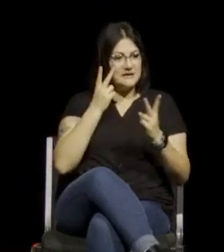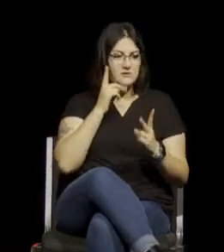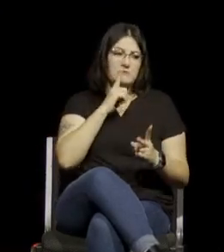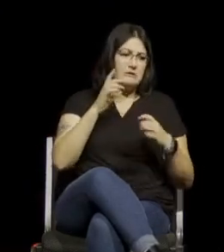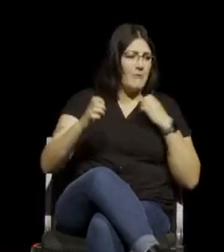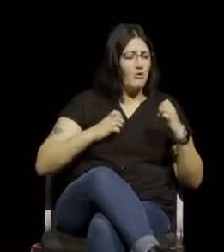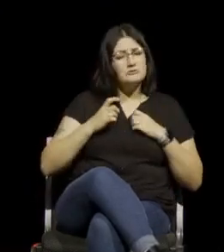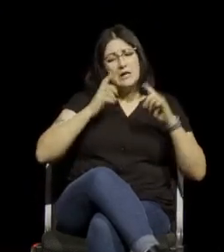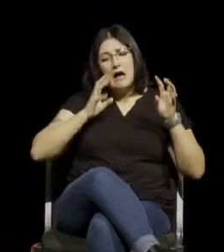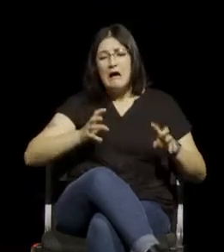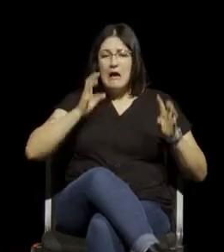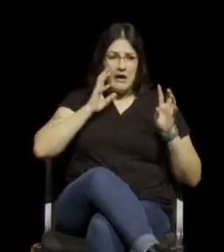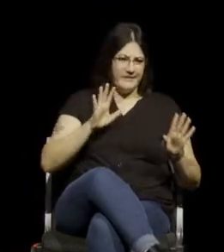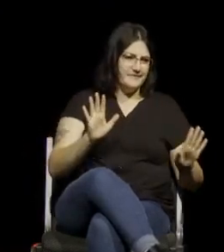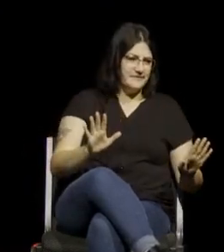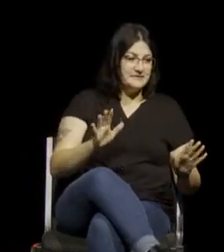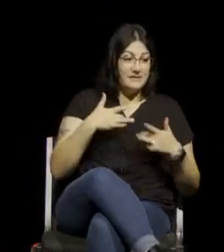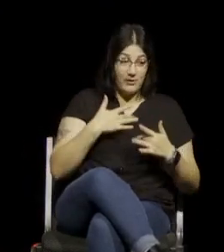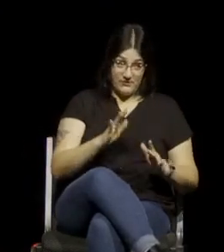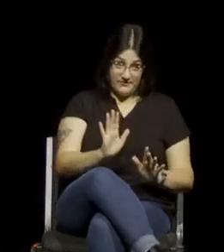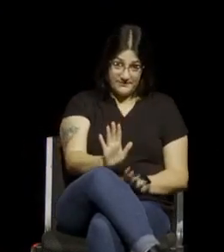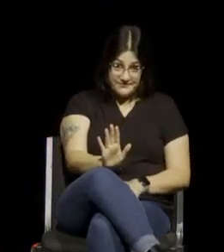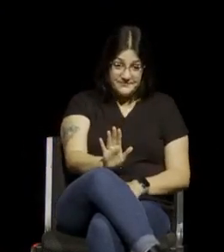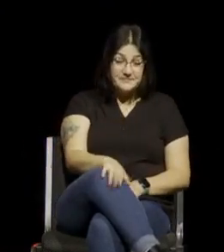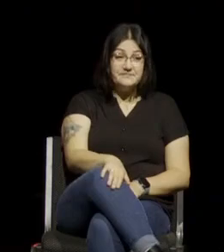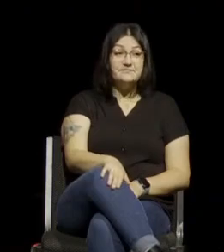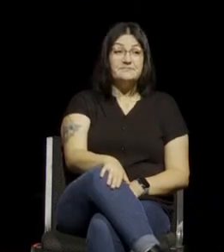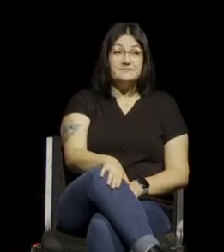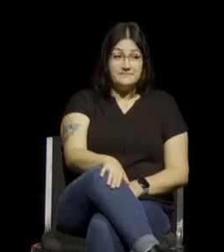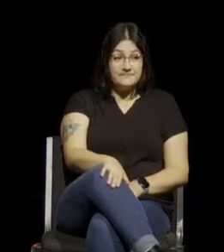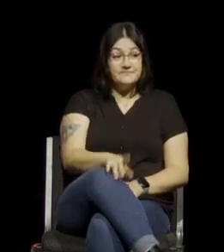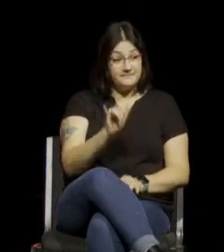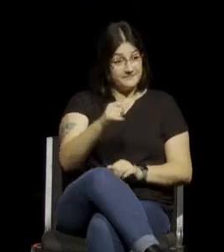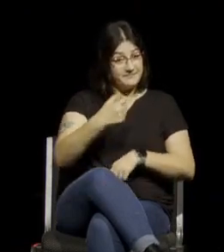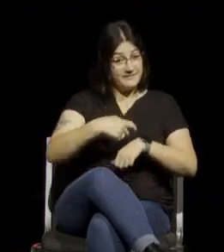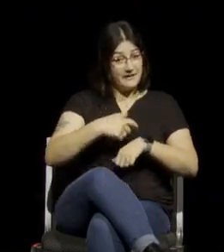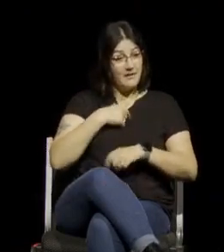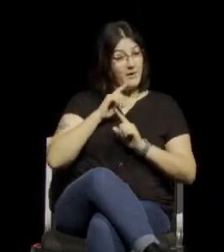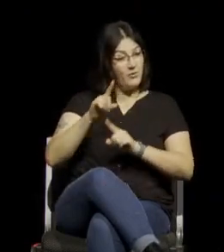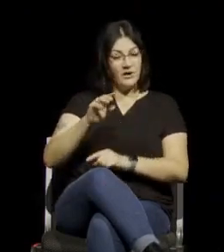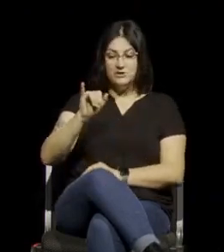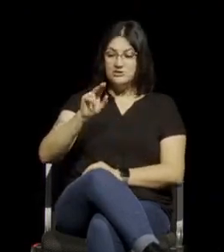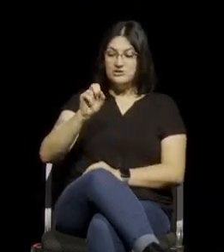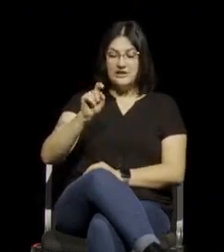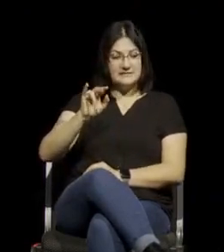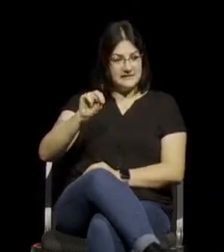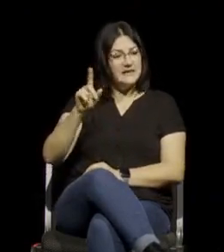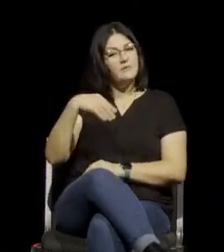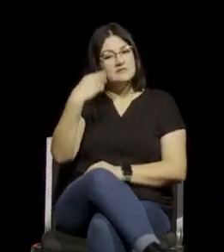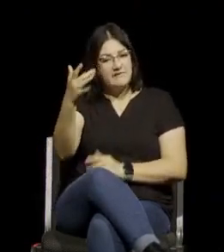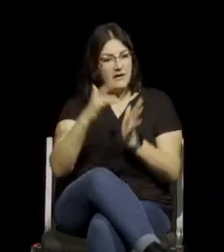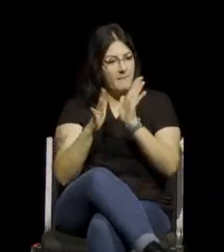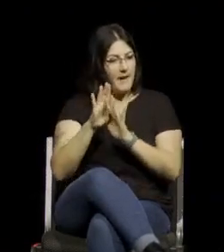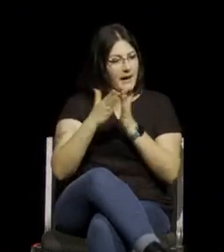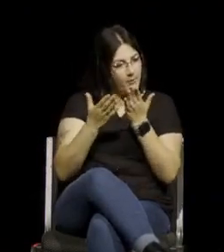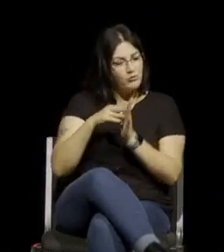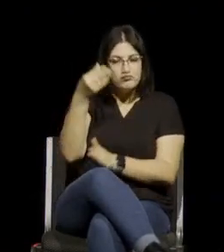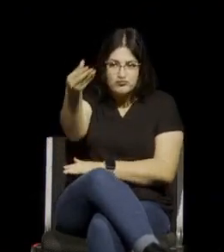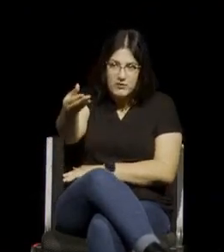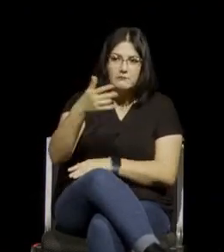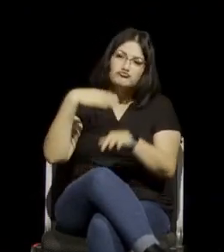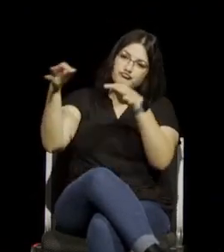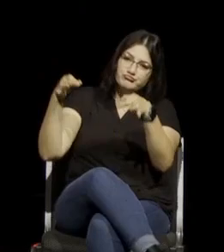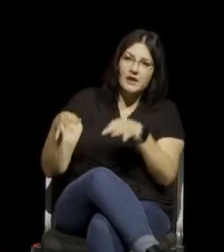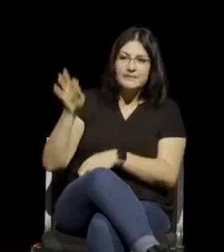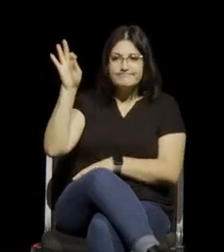very emotional, lots of tears. Well, the time that I got to go, Justin Padilla was handing over a Bible and kind of saying some wonderful words.